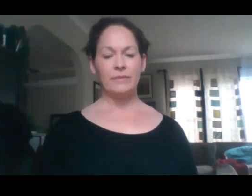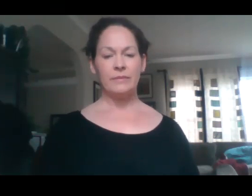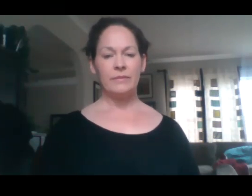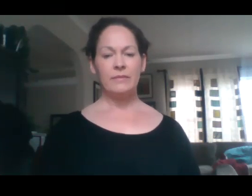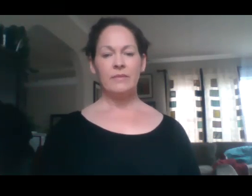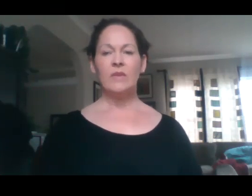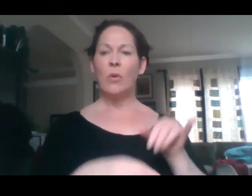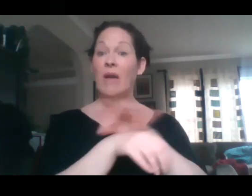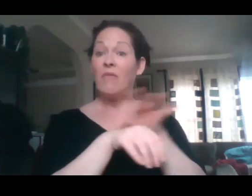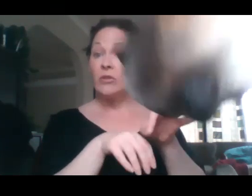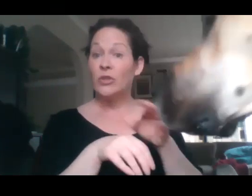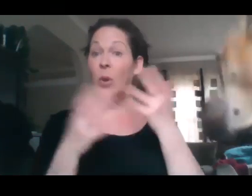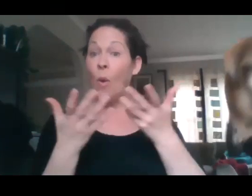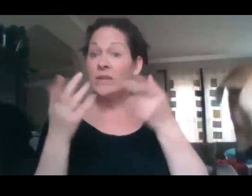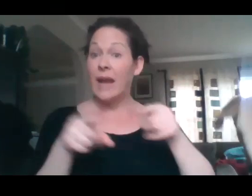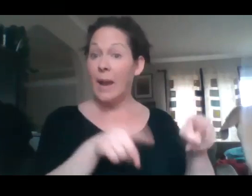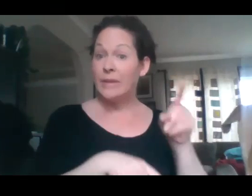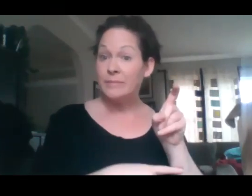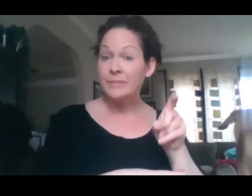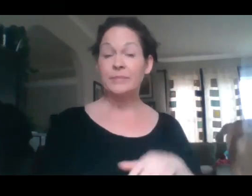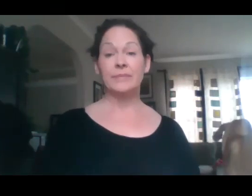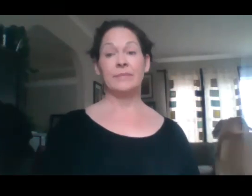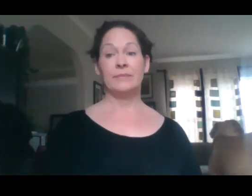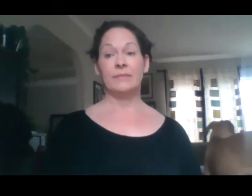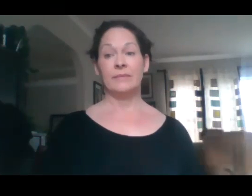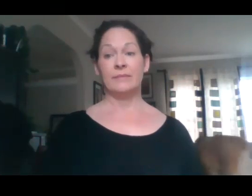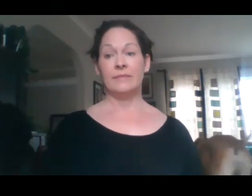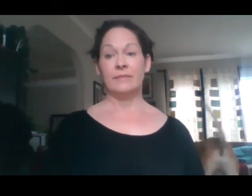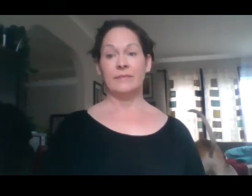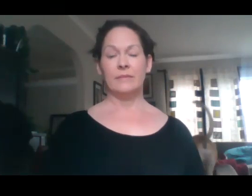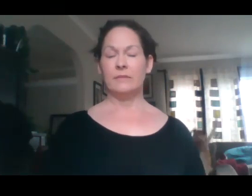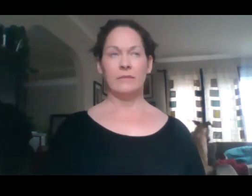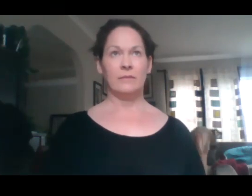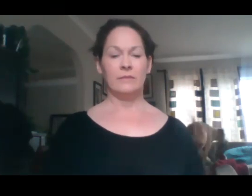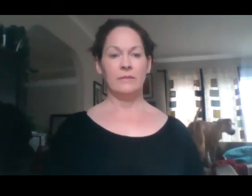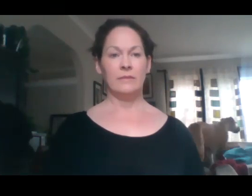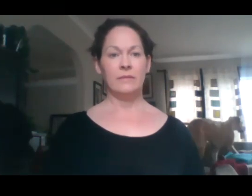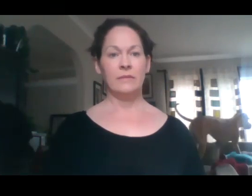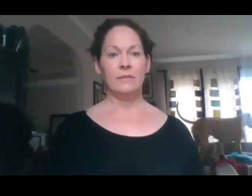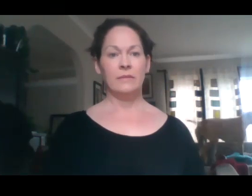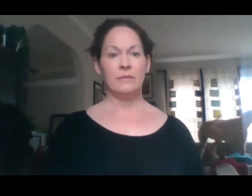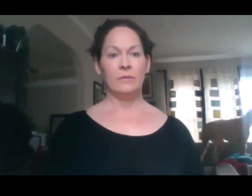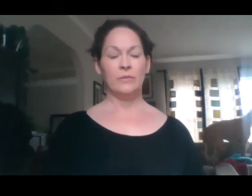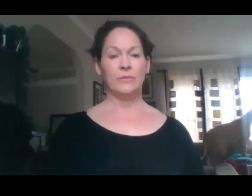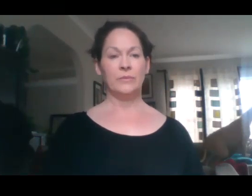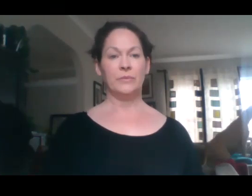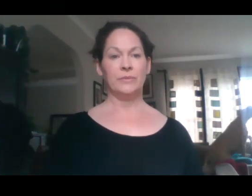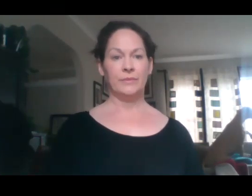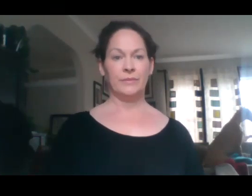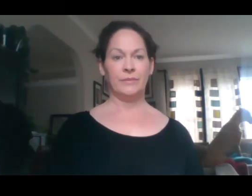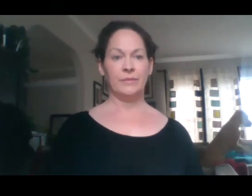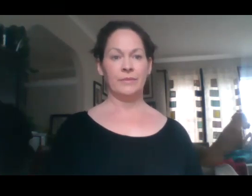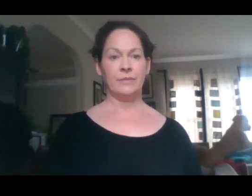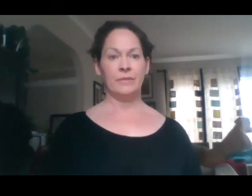this function. So I'm going to graph this. Okay? Now we have to say this is squaring this, then taking the cube